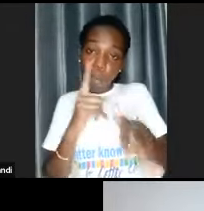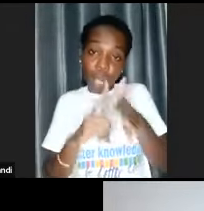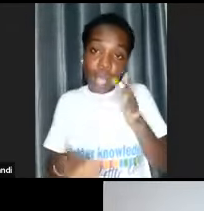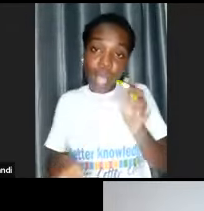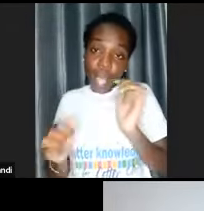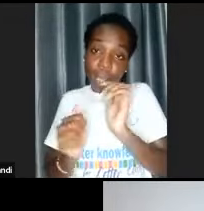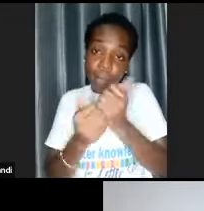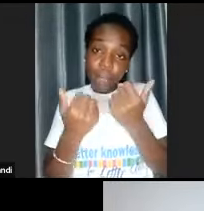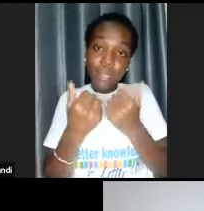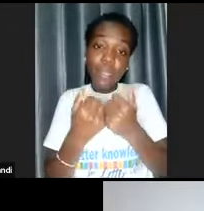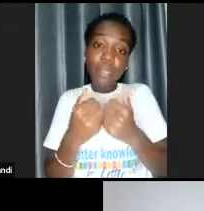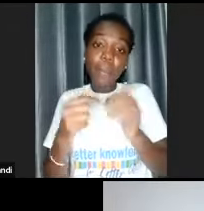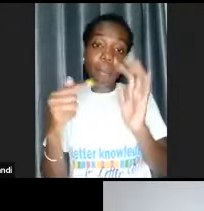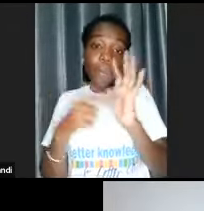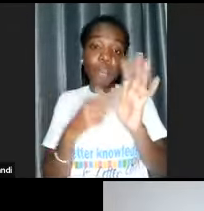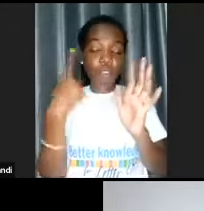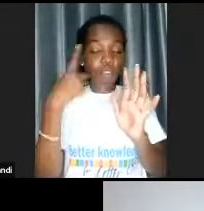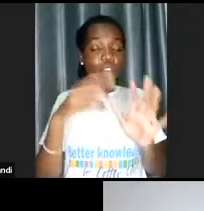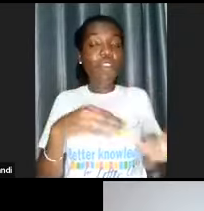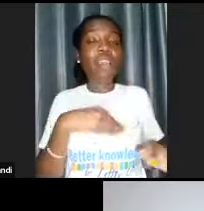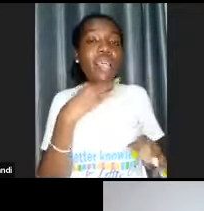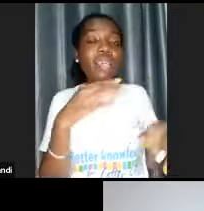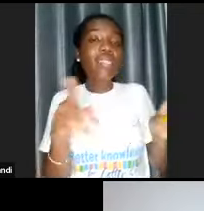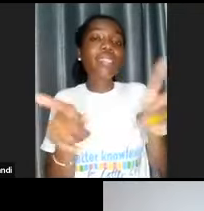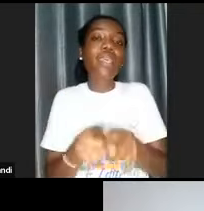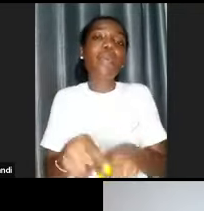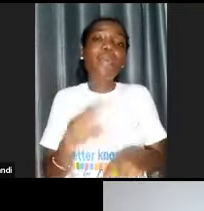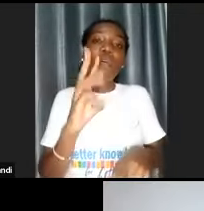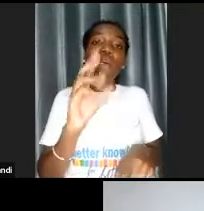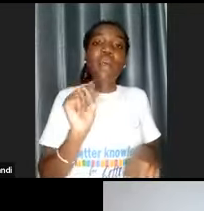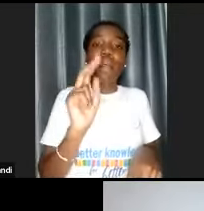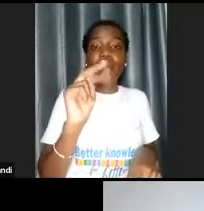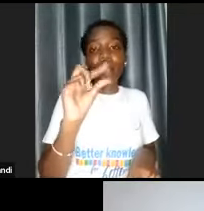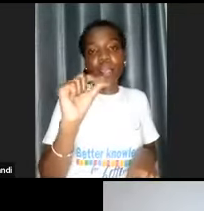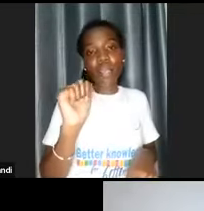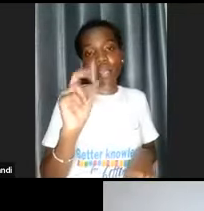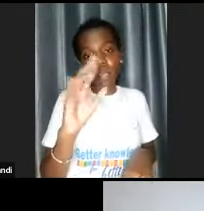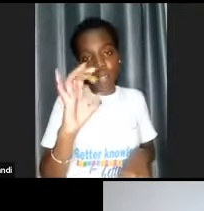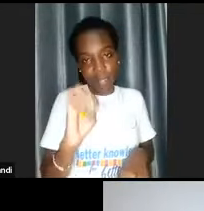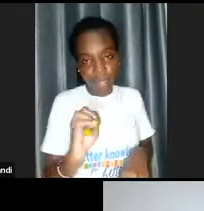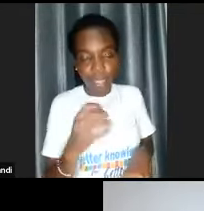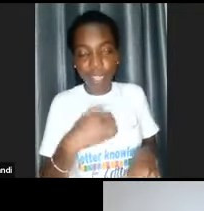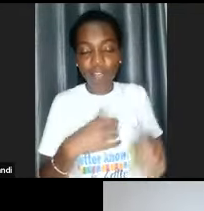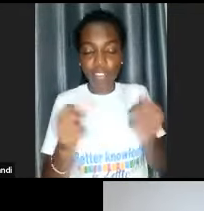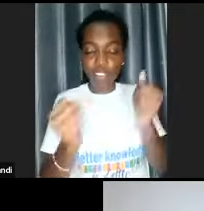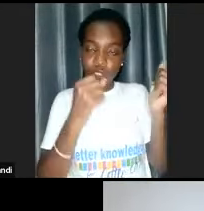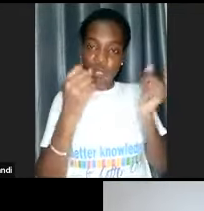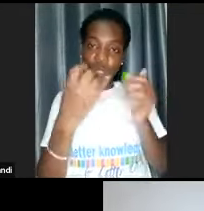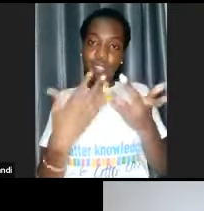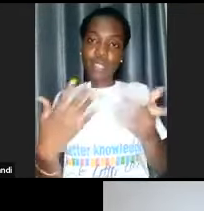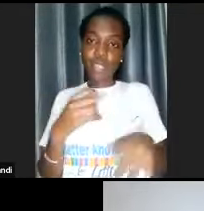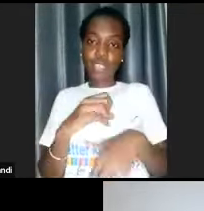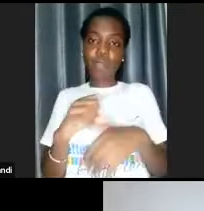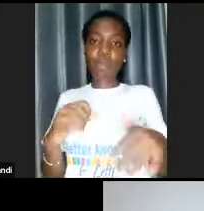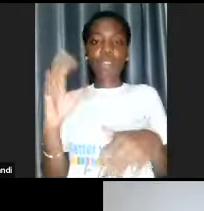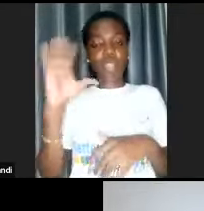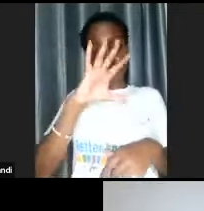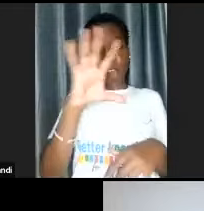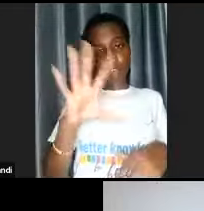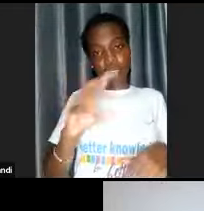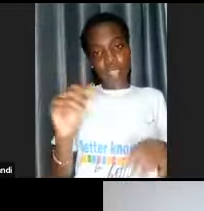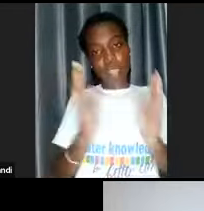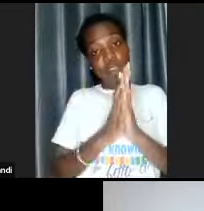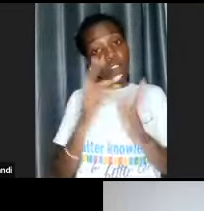dying like Wangari Maathai is because there was strong convictions about the African liberation. And for him, it was either